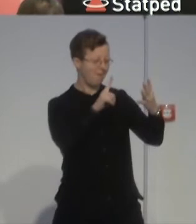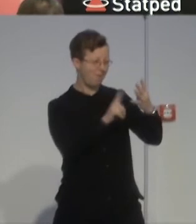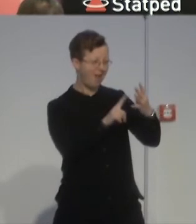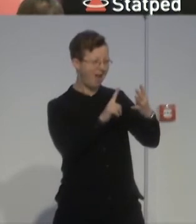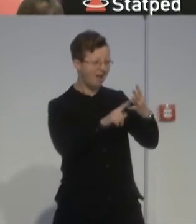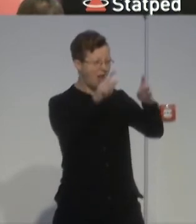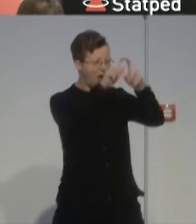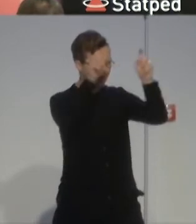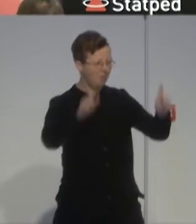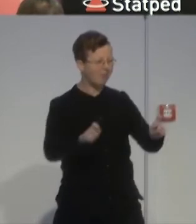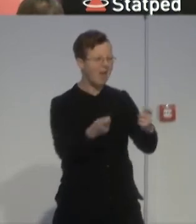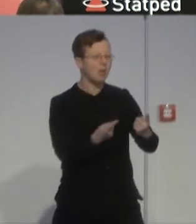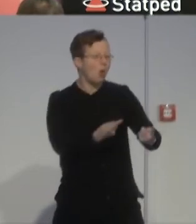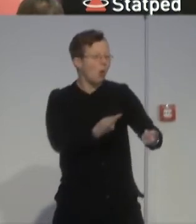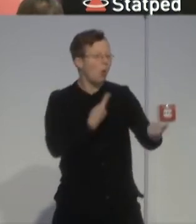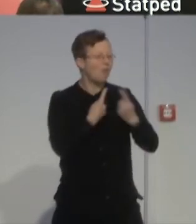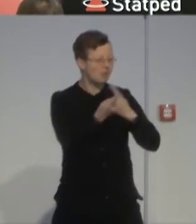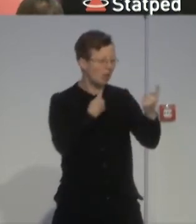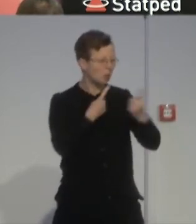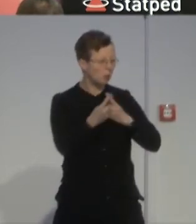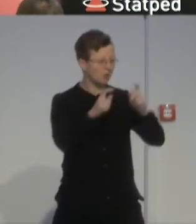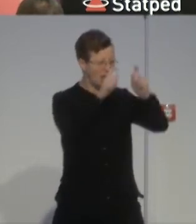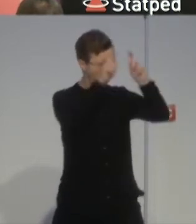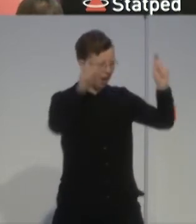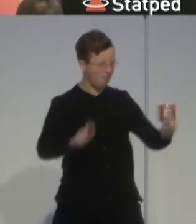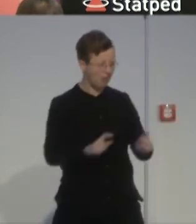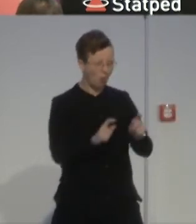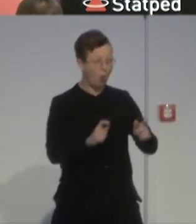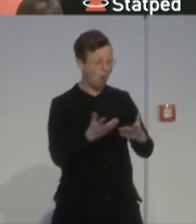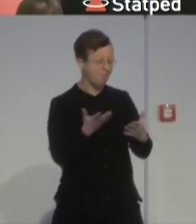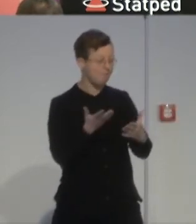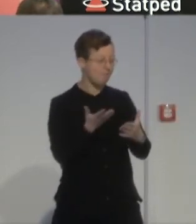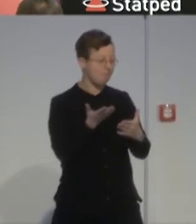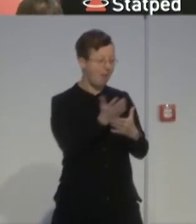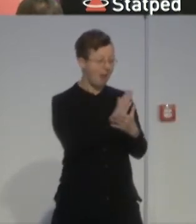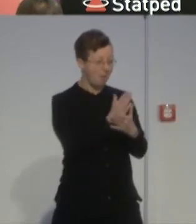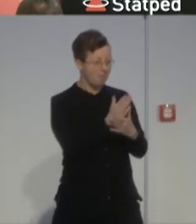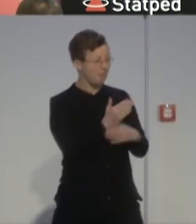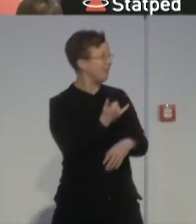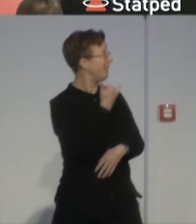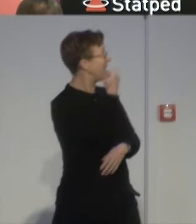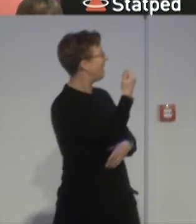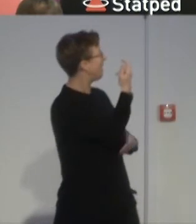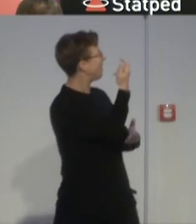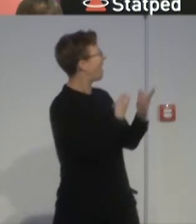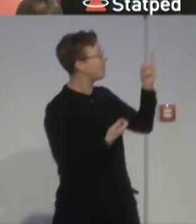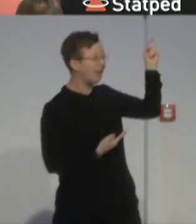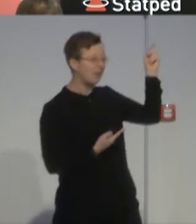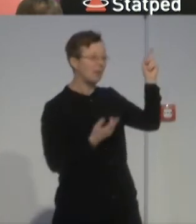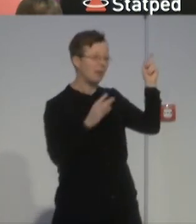conversational frame, and between them in the drawing, there's a